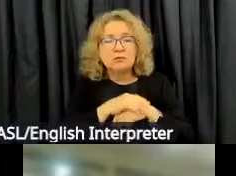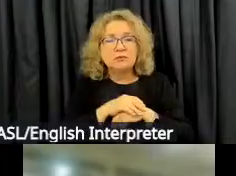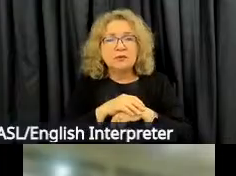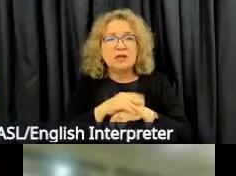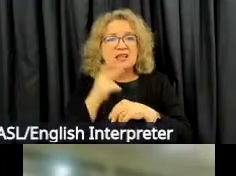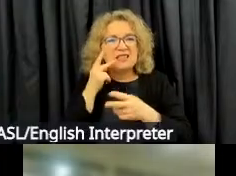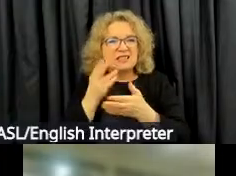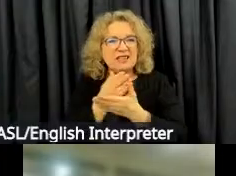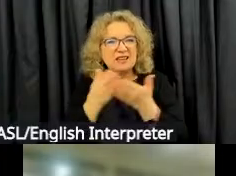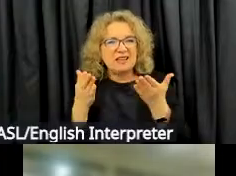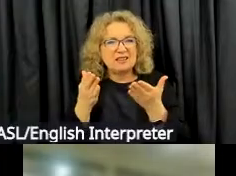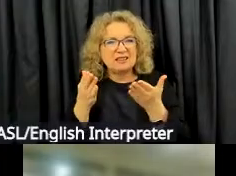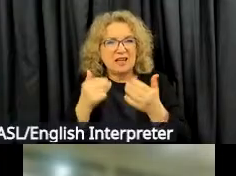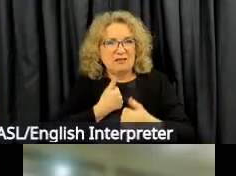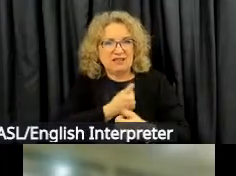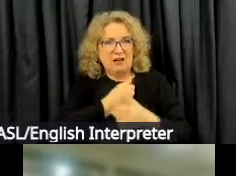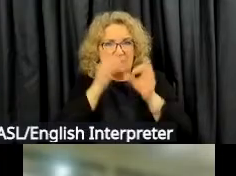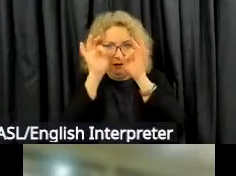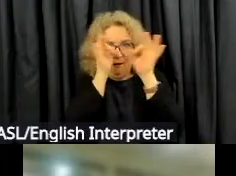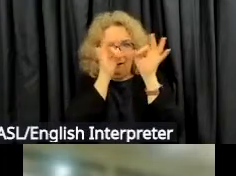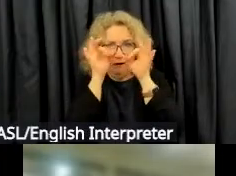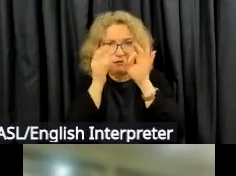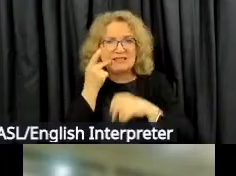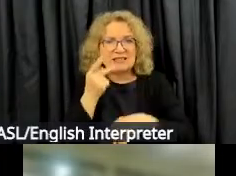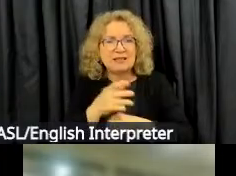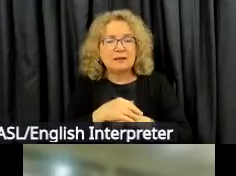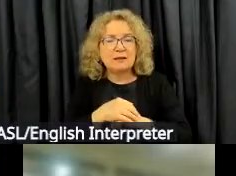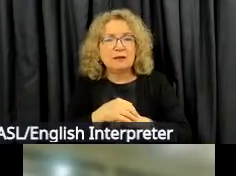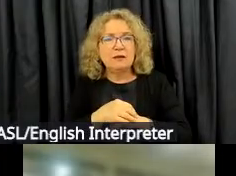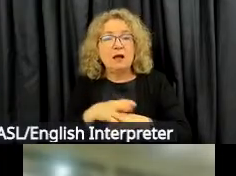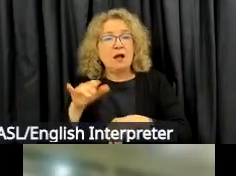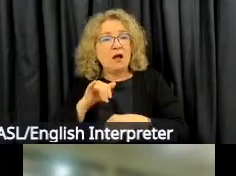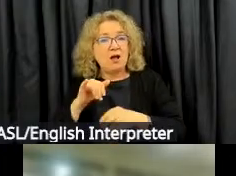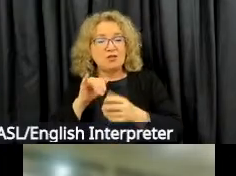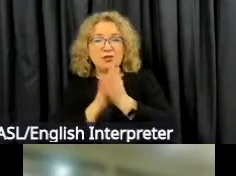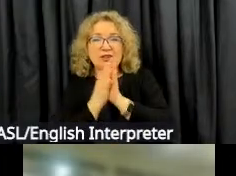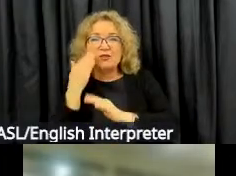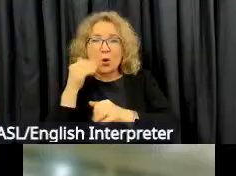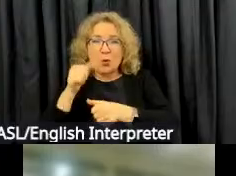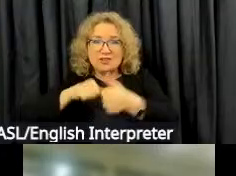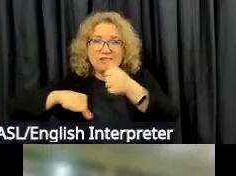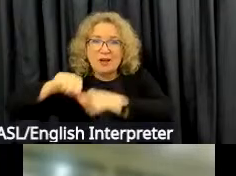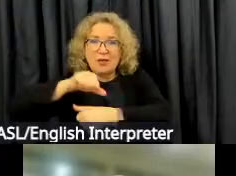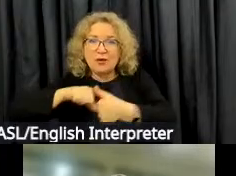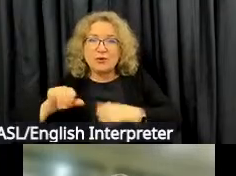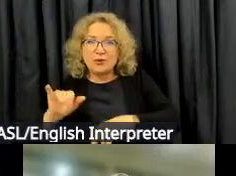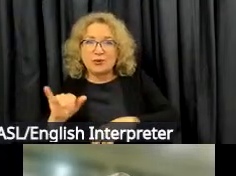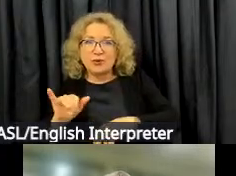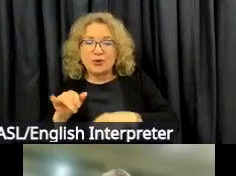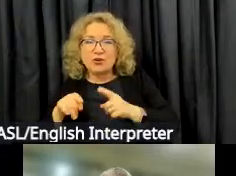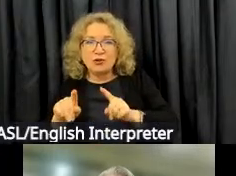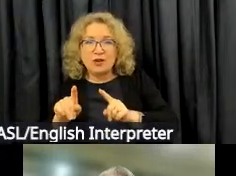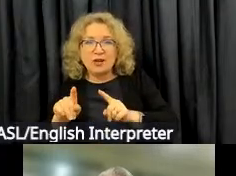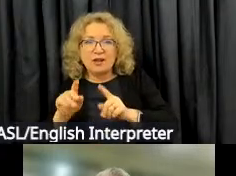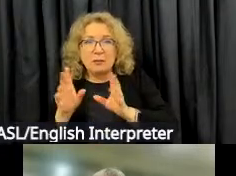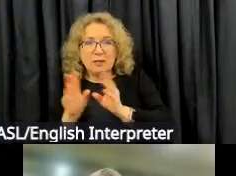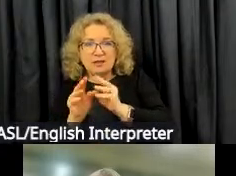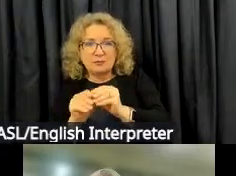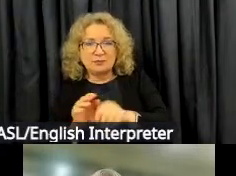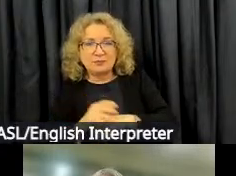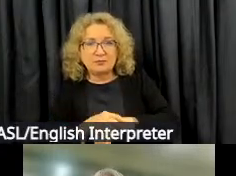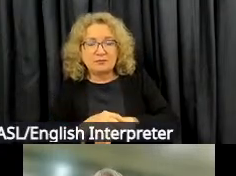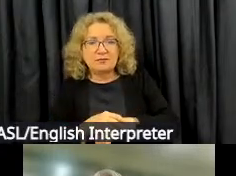other advisory group members as well. So that, I think, are the things that I take away from it, and